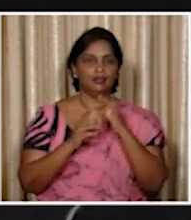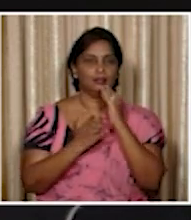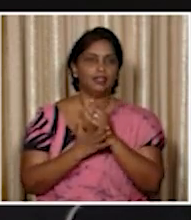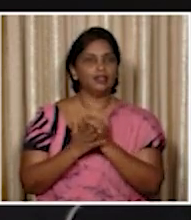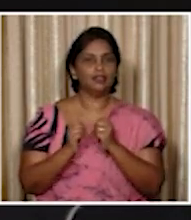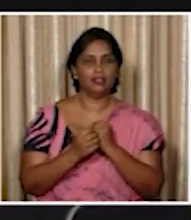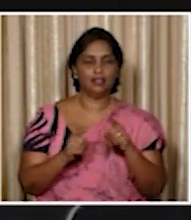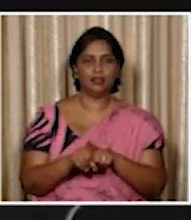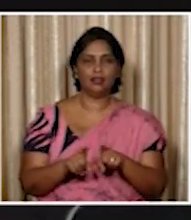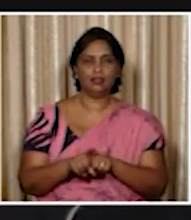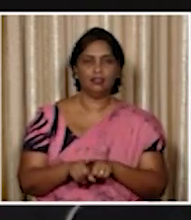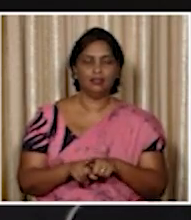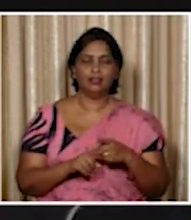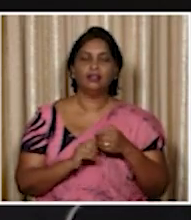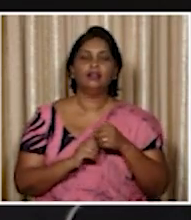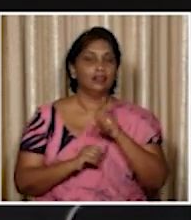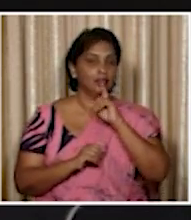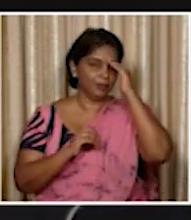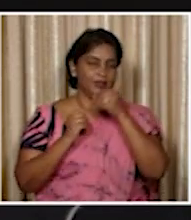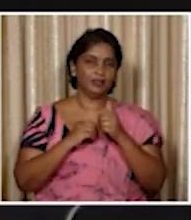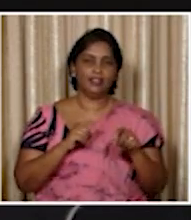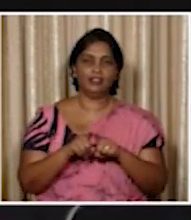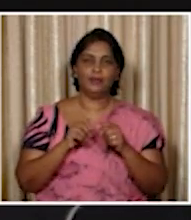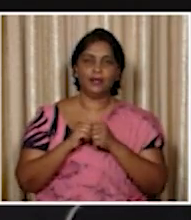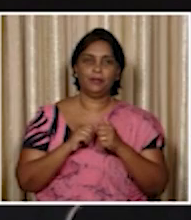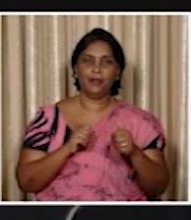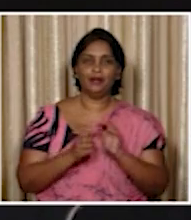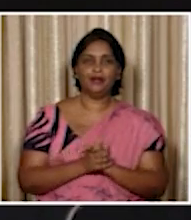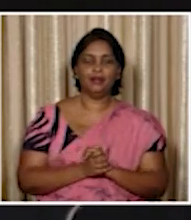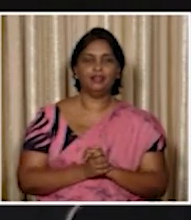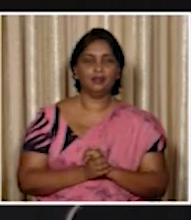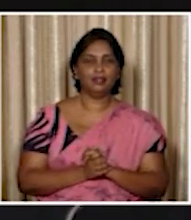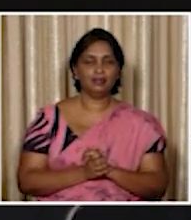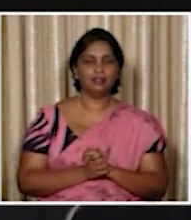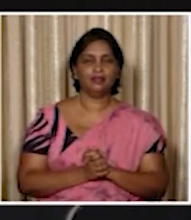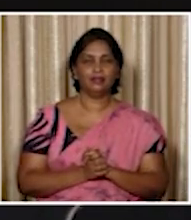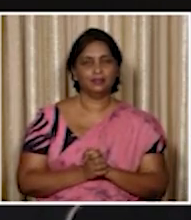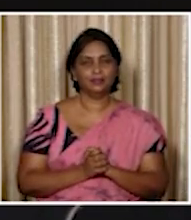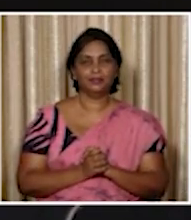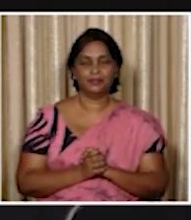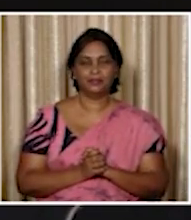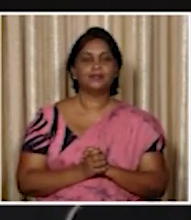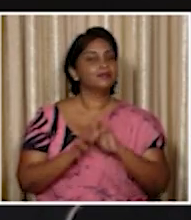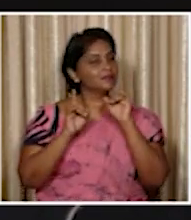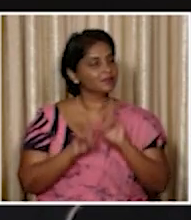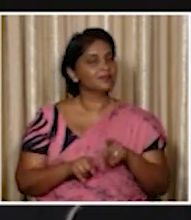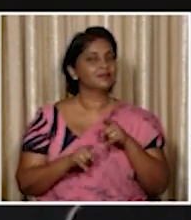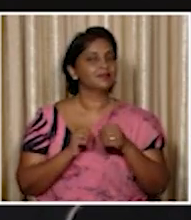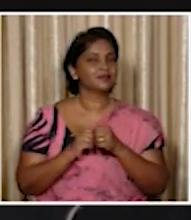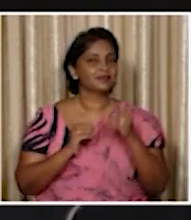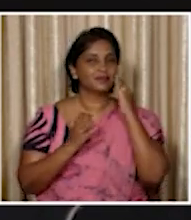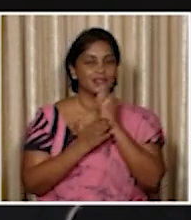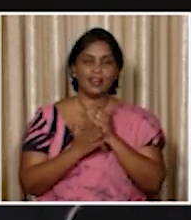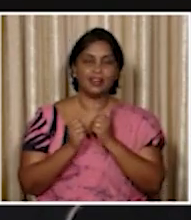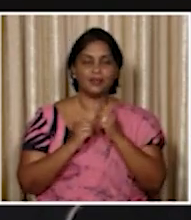motions against the Speaker. As a matter of fact, I tried to persuade even the opposition to reconsider it. But however, I am part